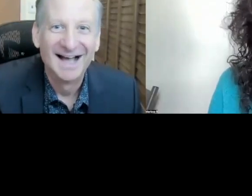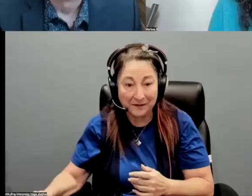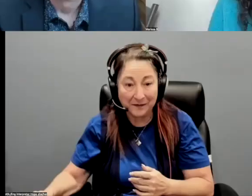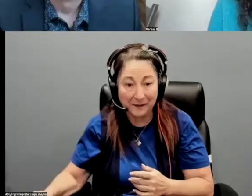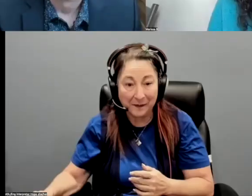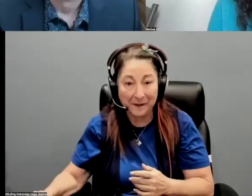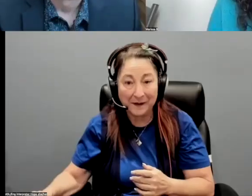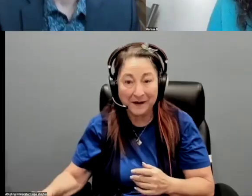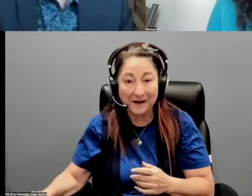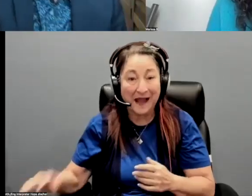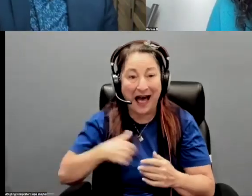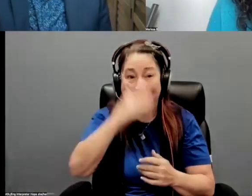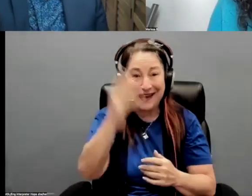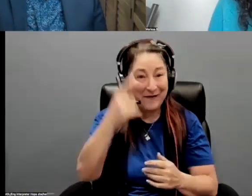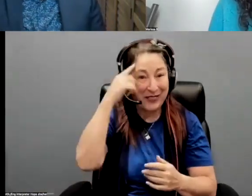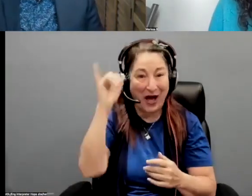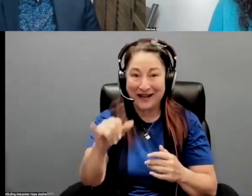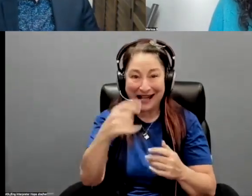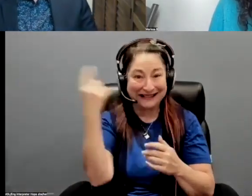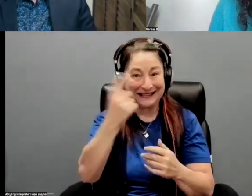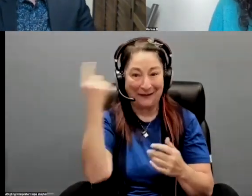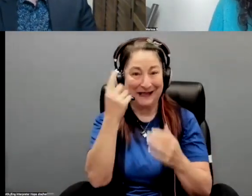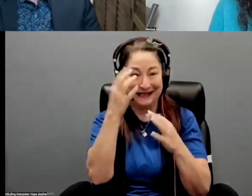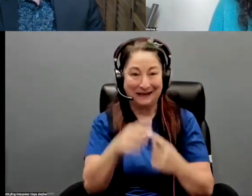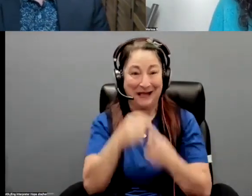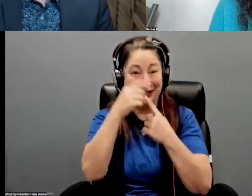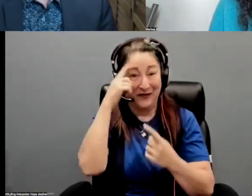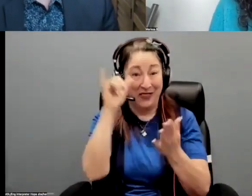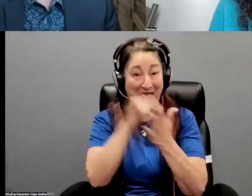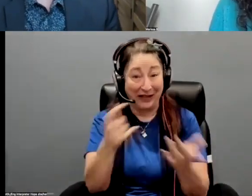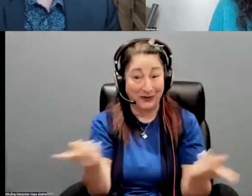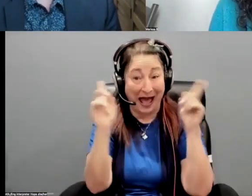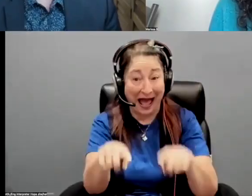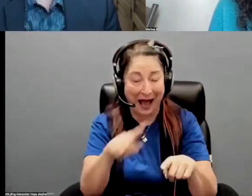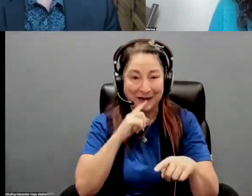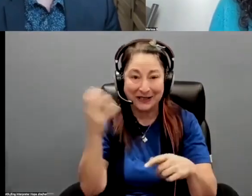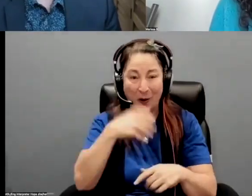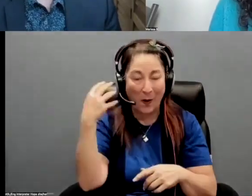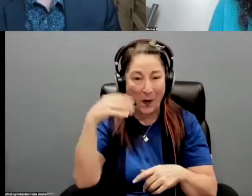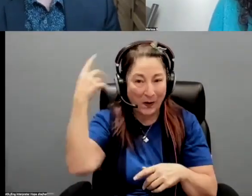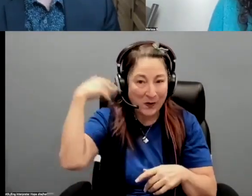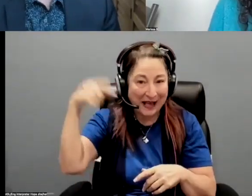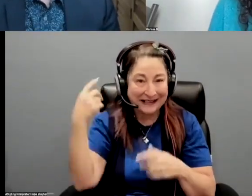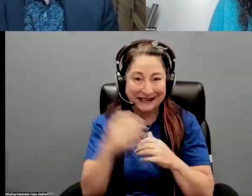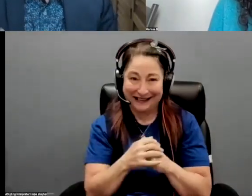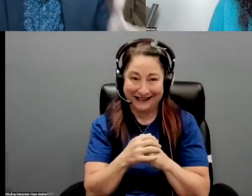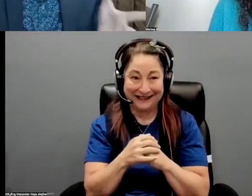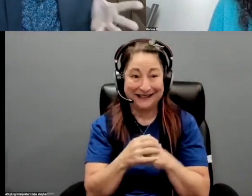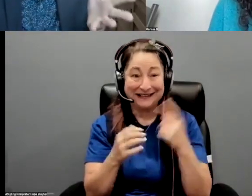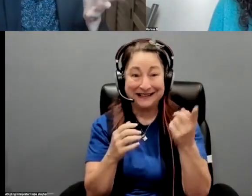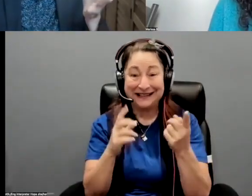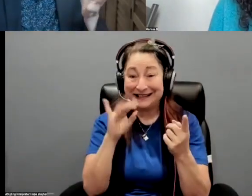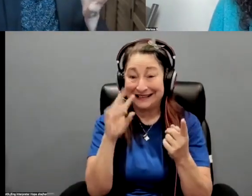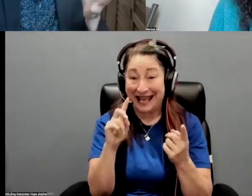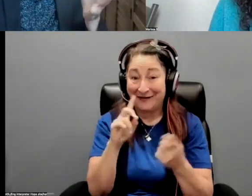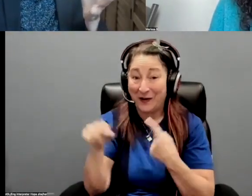that being a thing or just like for it to actually happen is just wild. I know. When you first saw